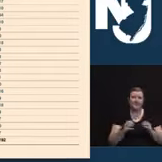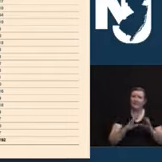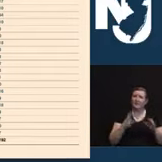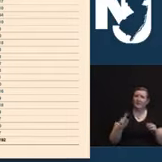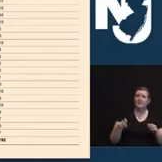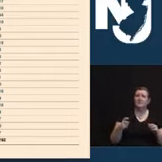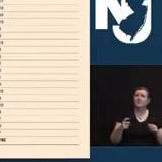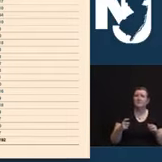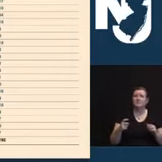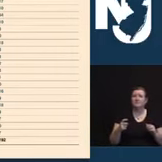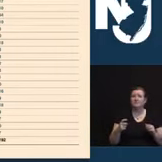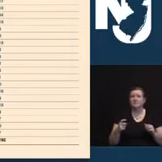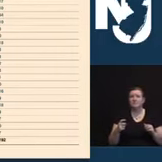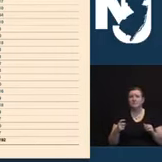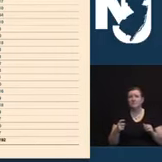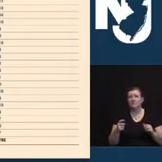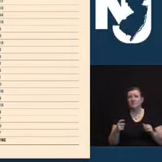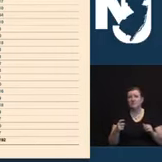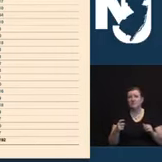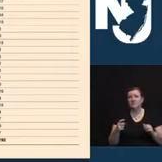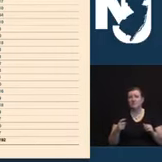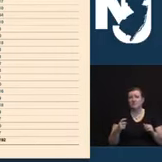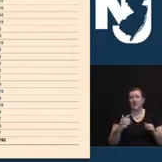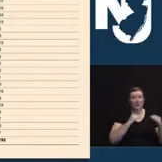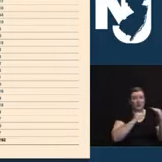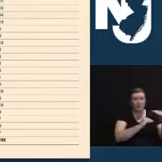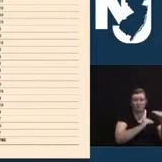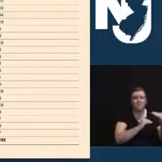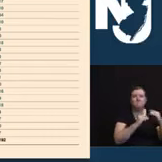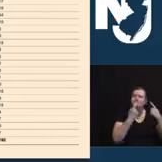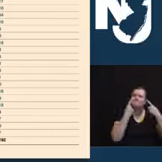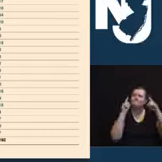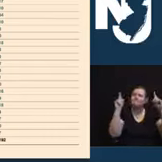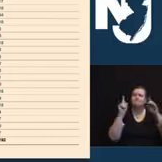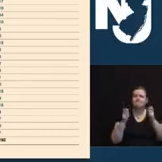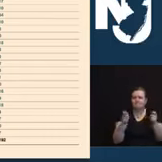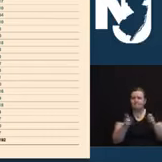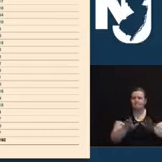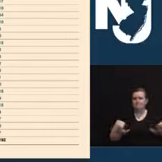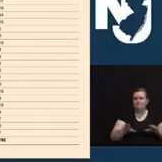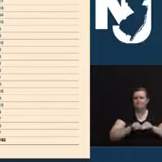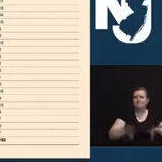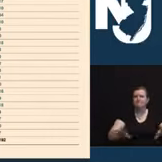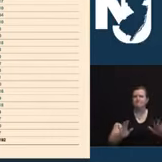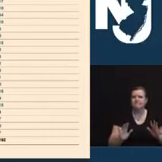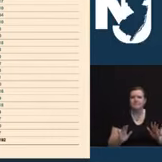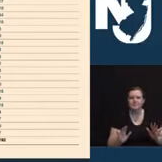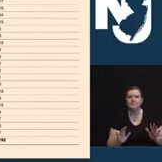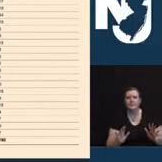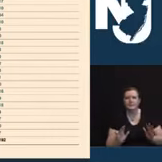are working. These numbers are lower than I believe any of us could have anticipated.